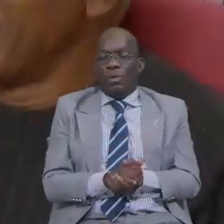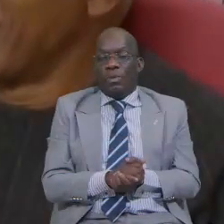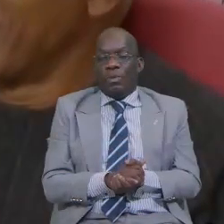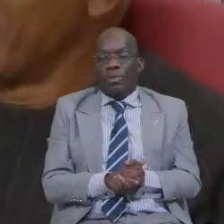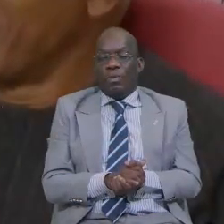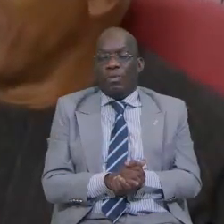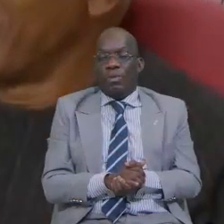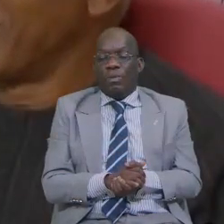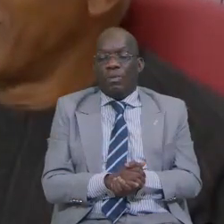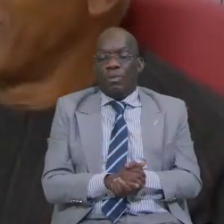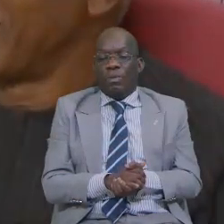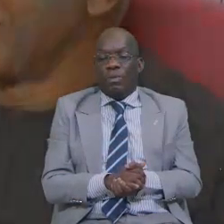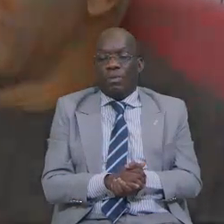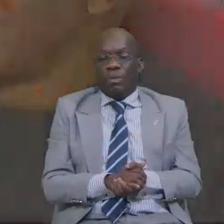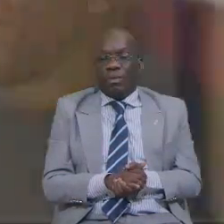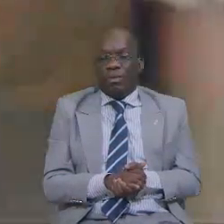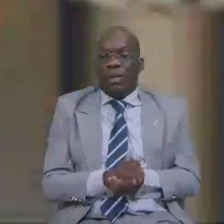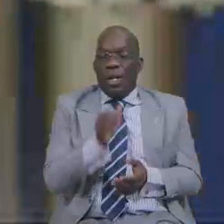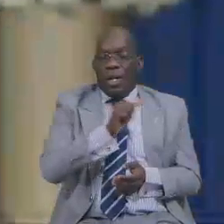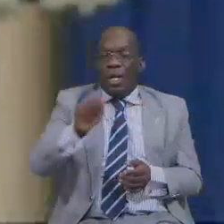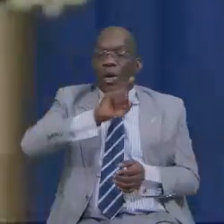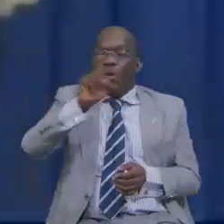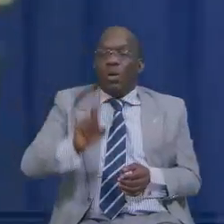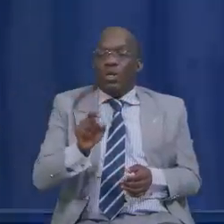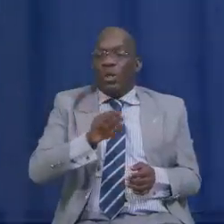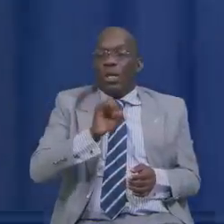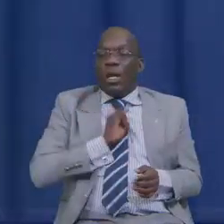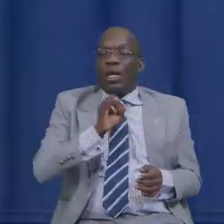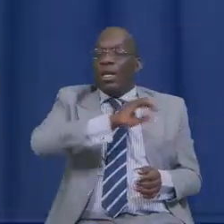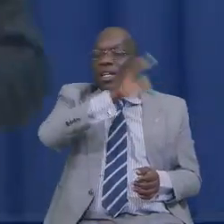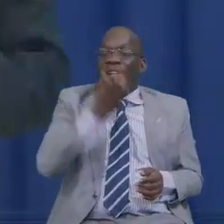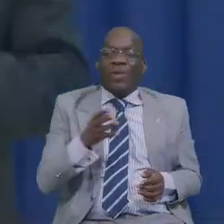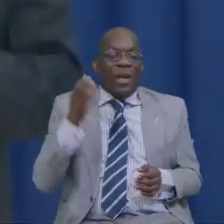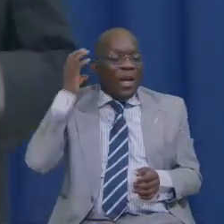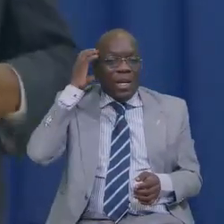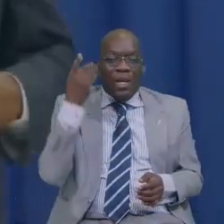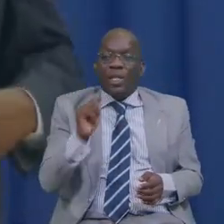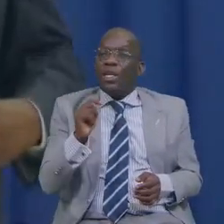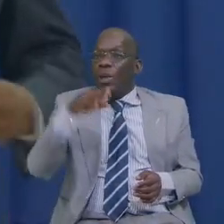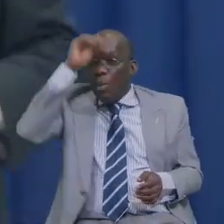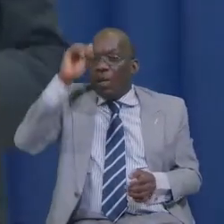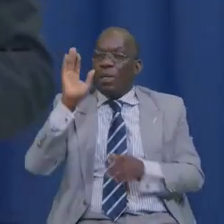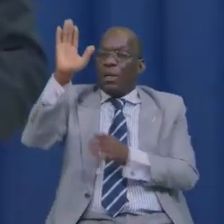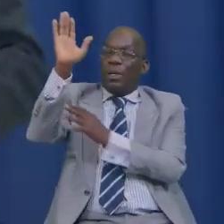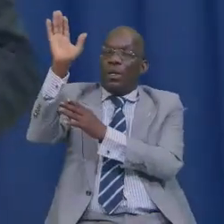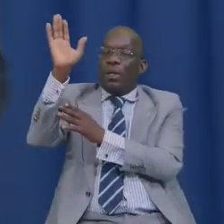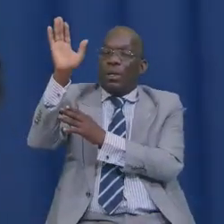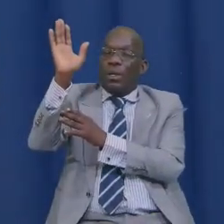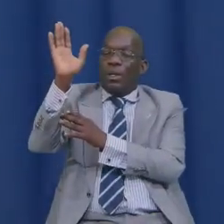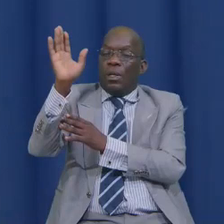A question I'd never heard. The man raised up. I said, yes. So he